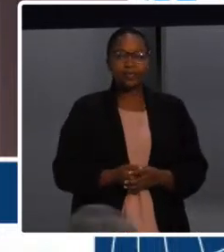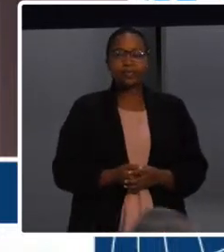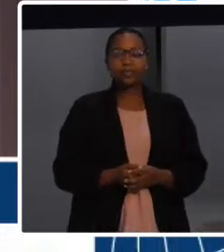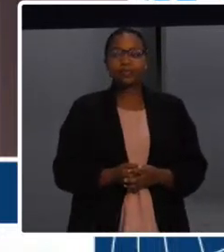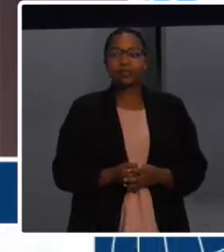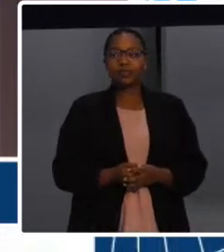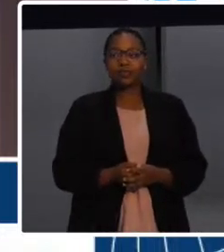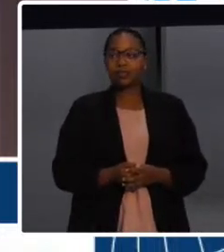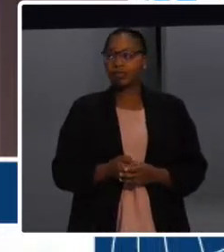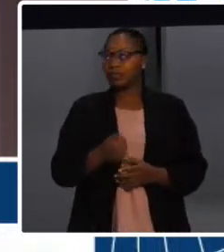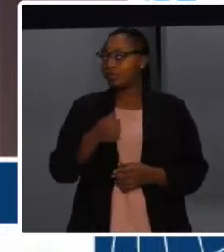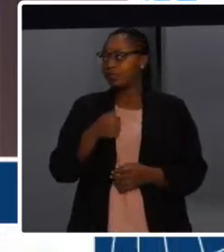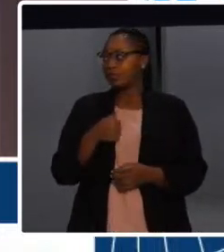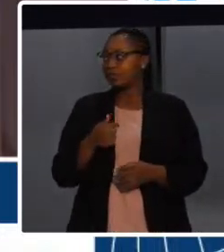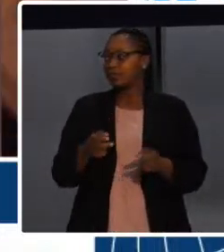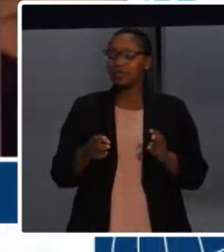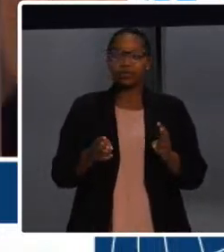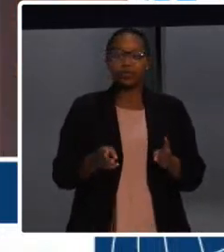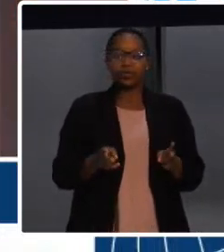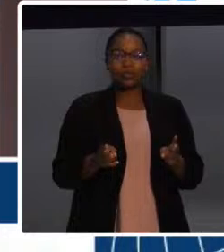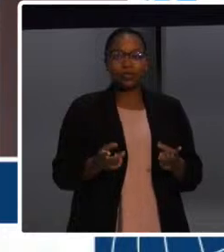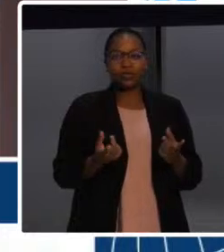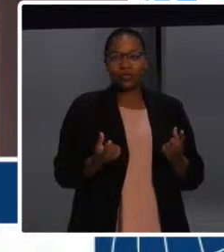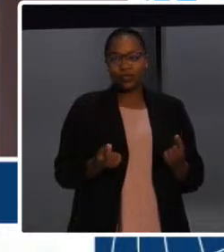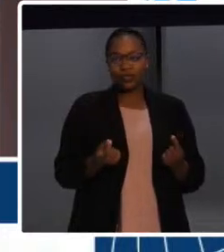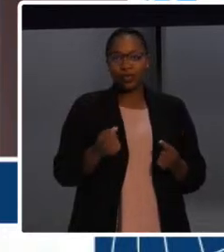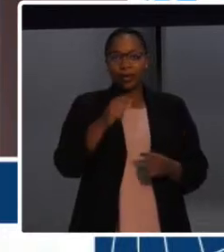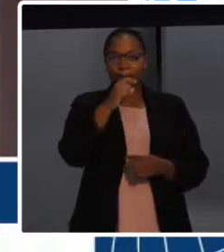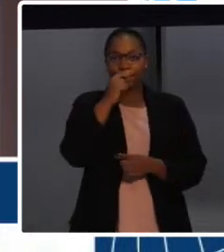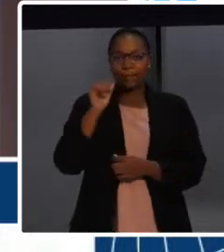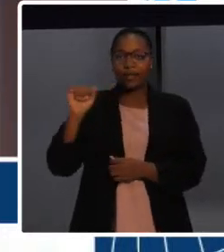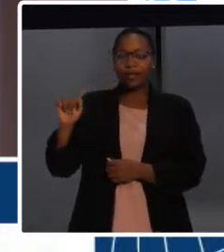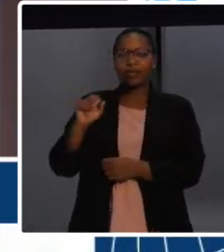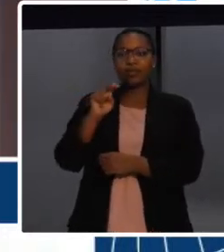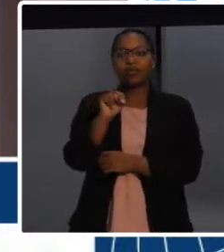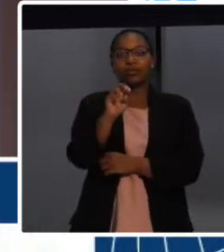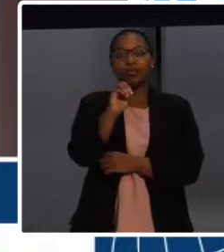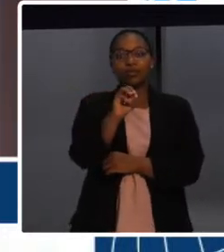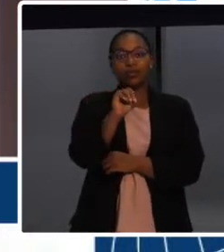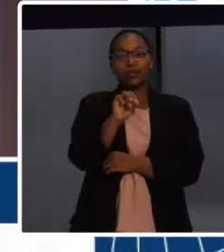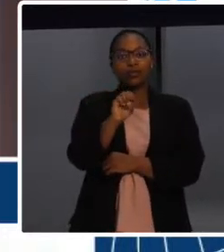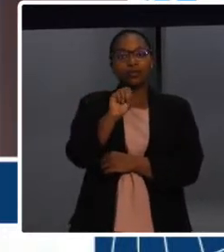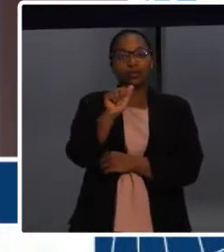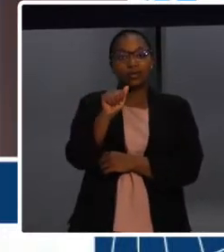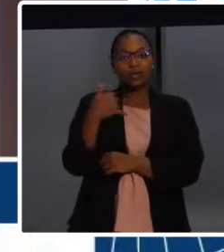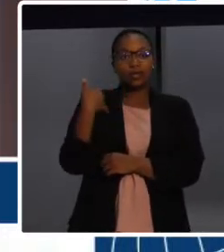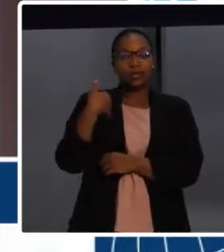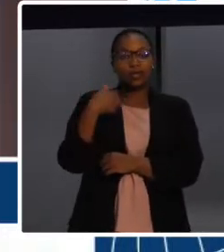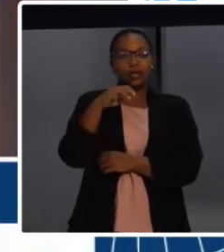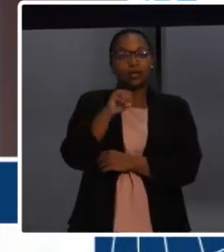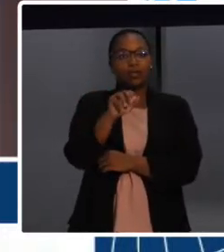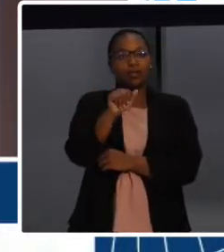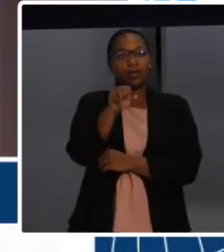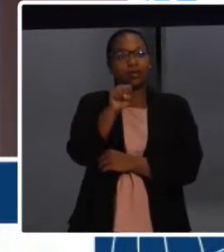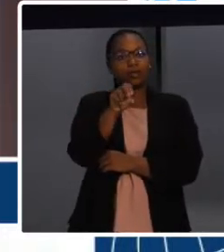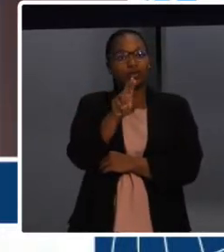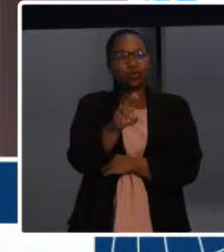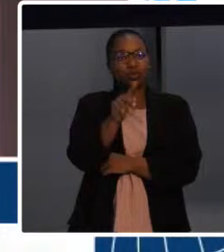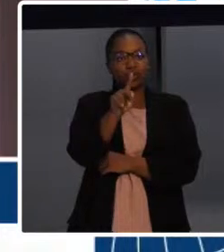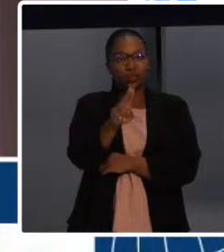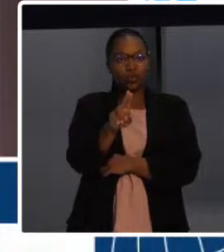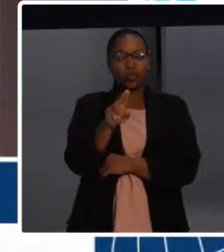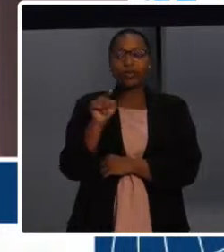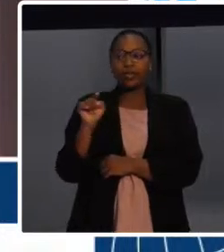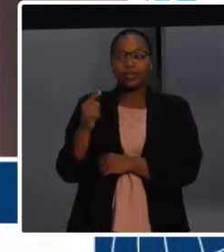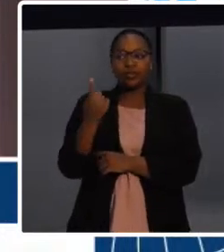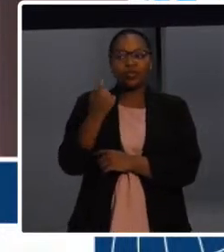as I normally don't remember to do so. My name is Nomsa Masugu. I am one of the 5 commissioners